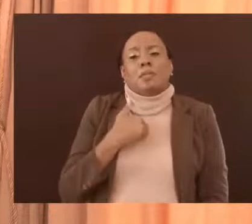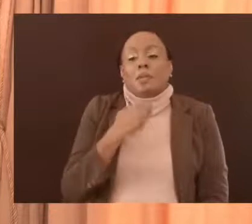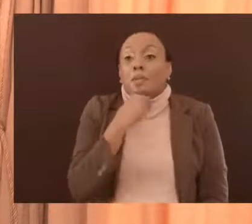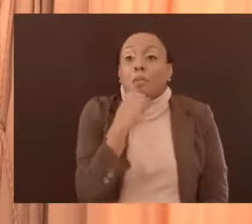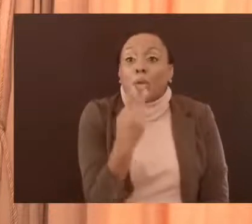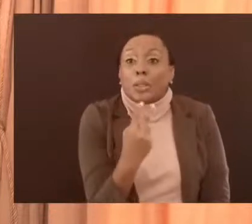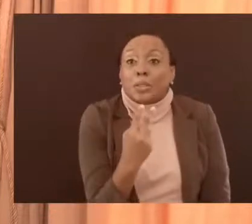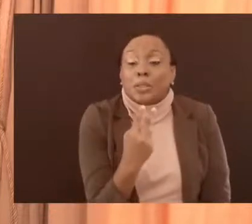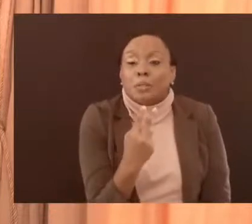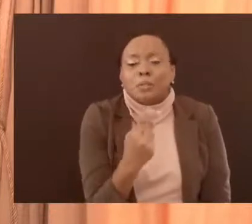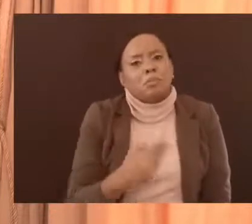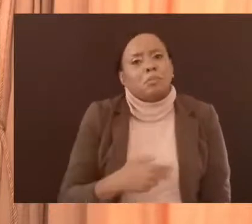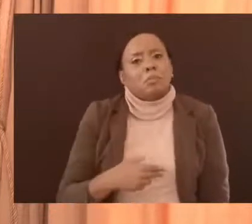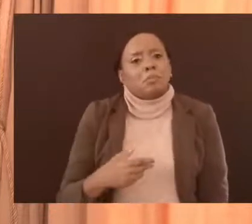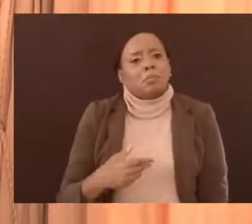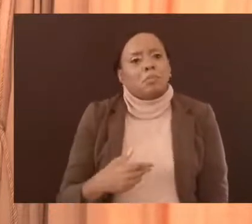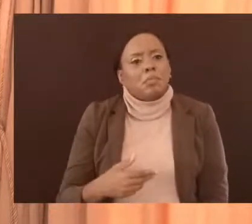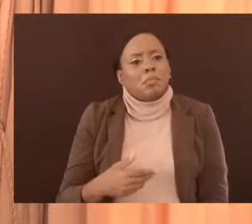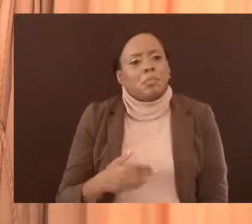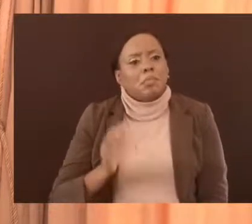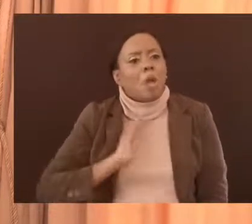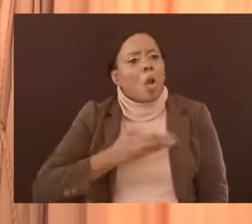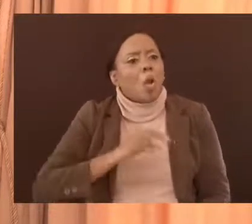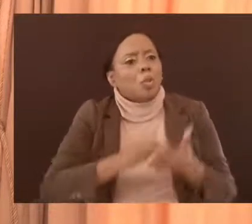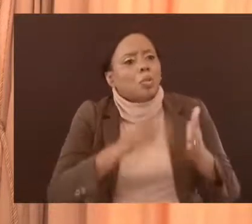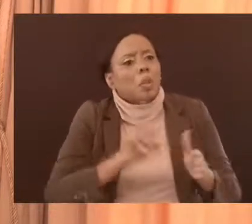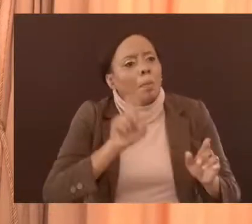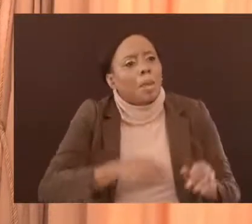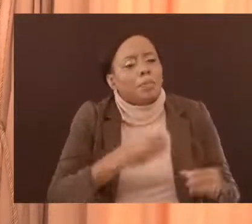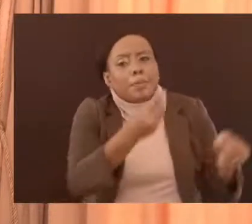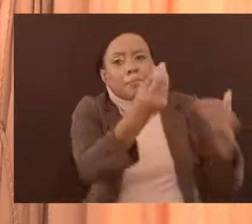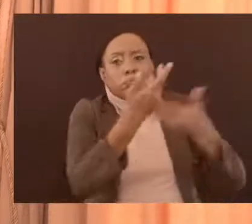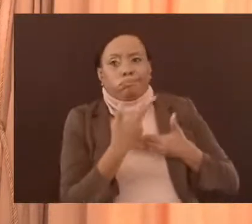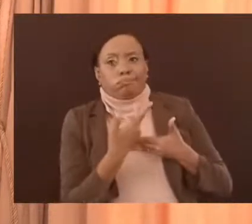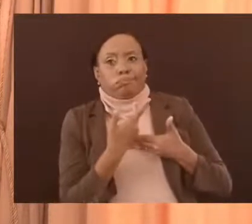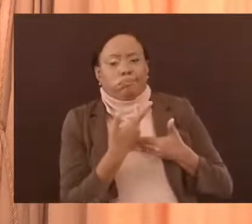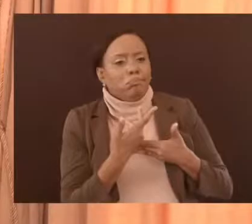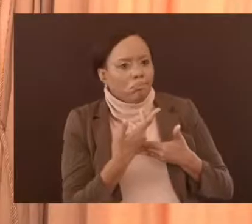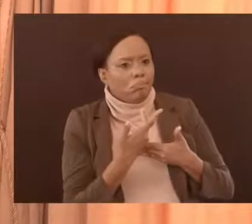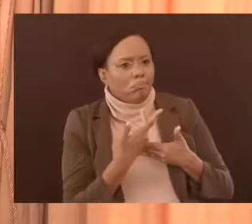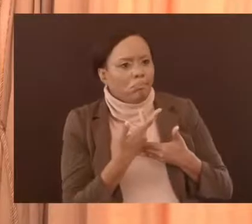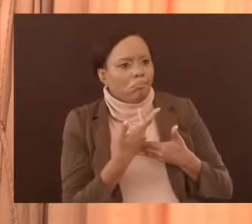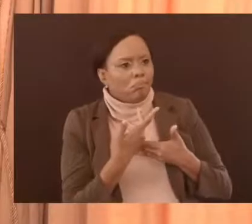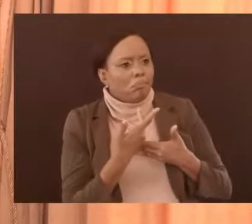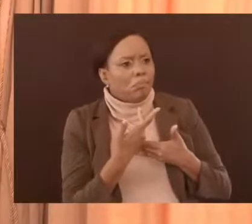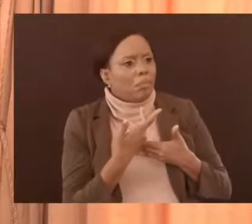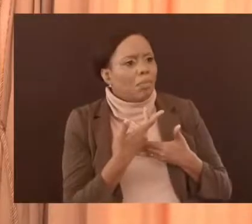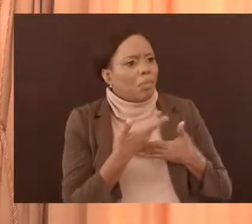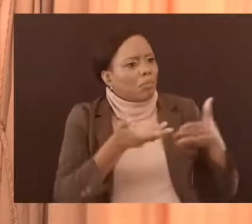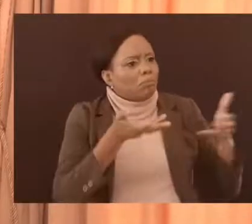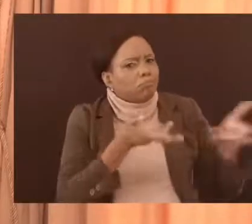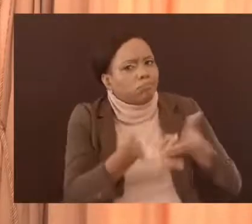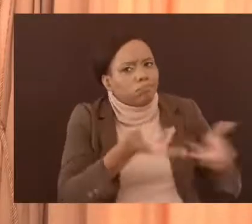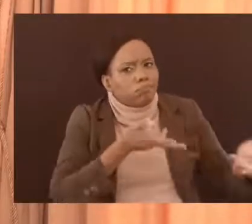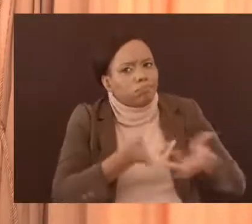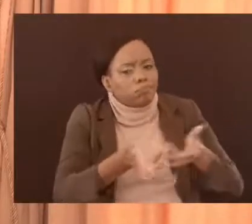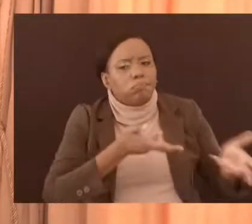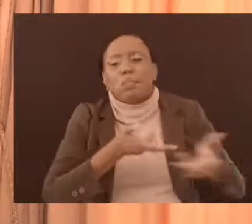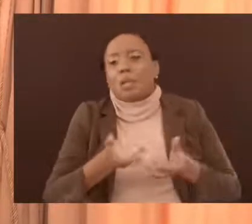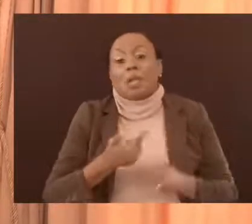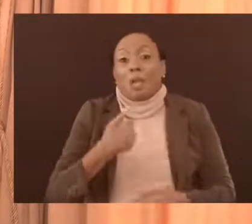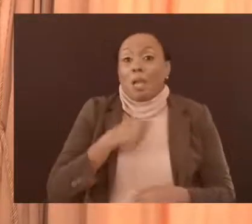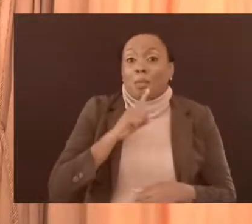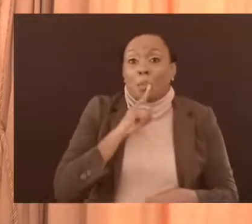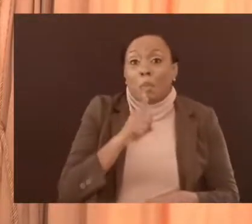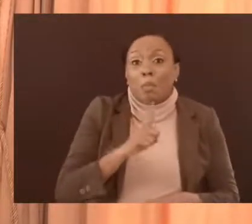hear the issues that are affecting them so that we are able to adequately address them. And I am sure that with the